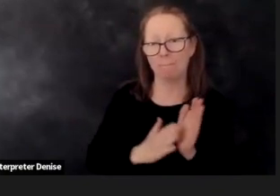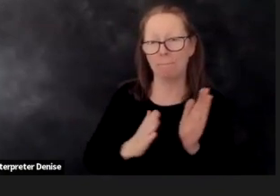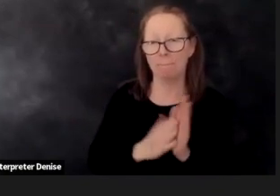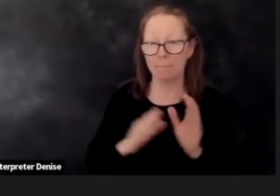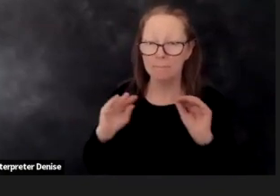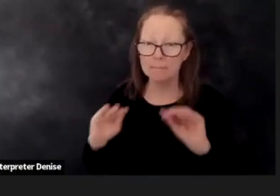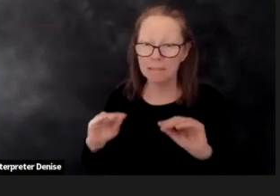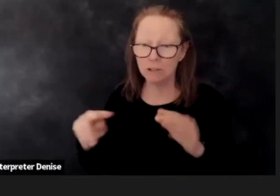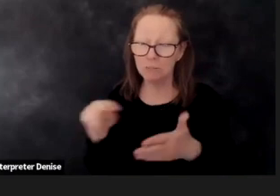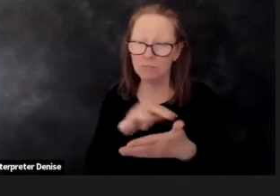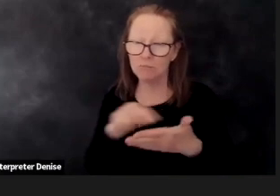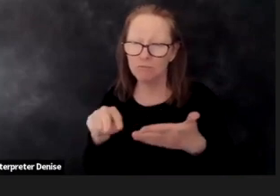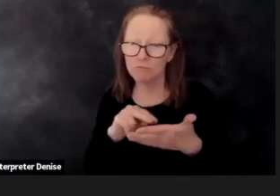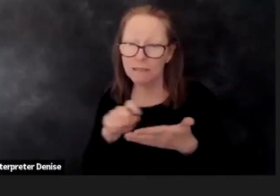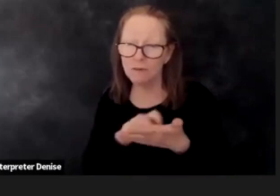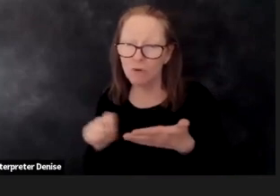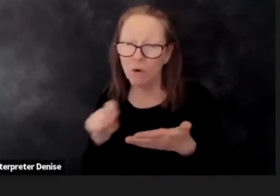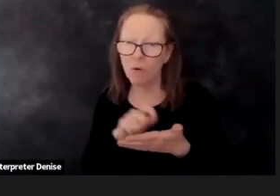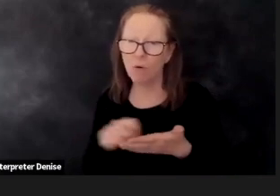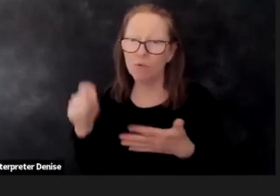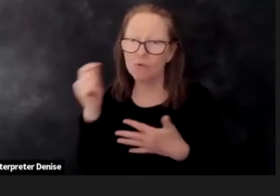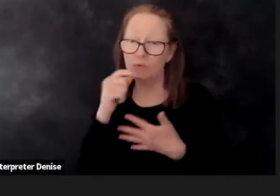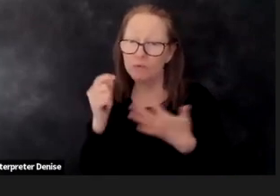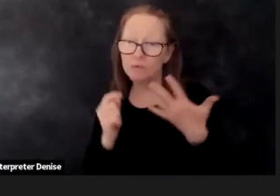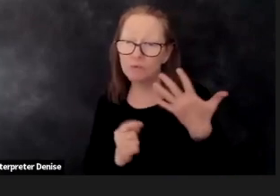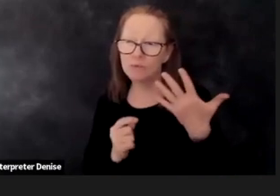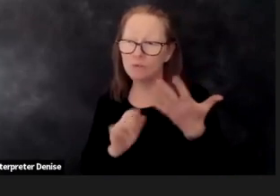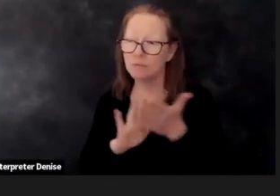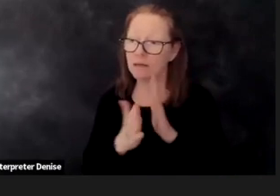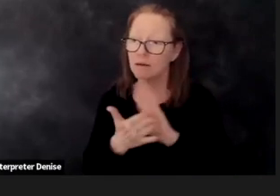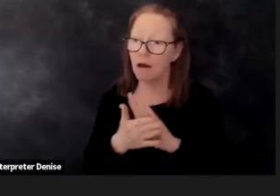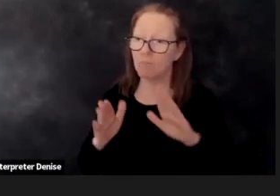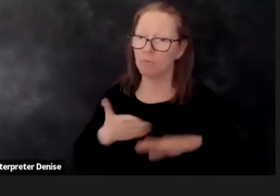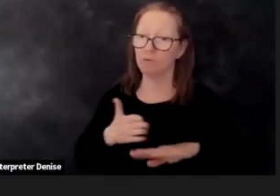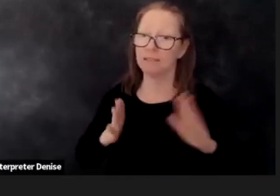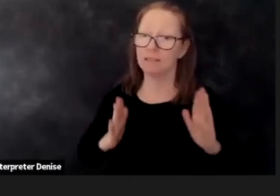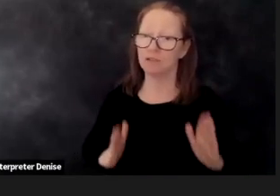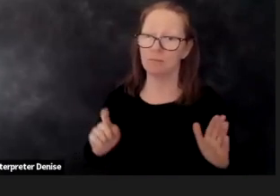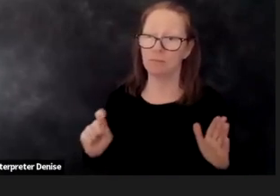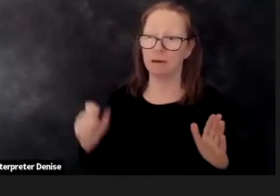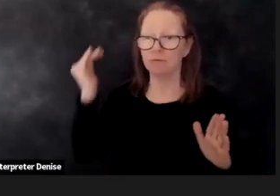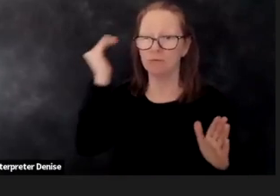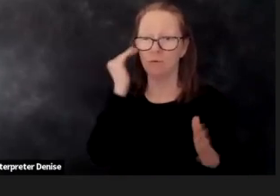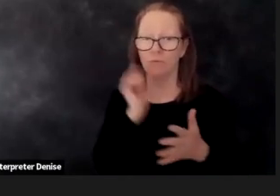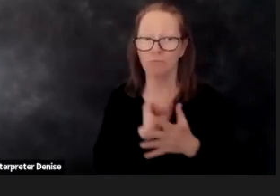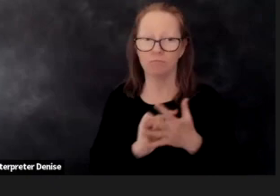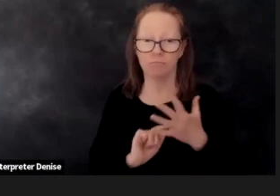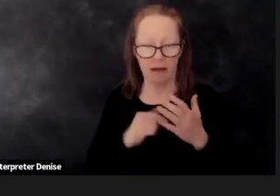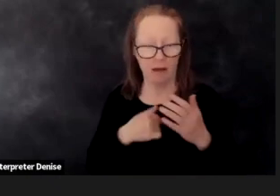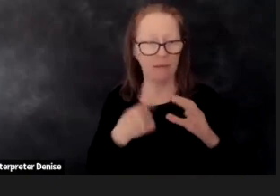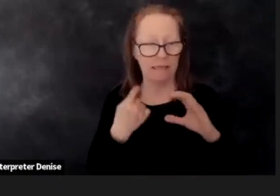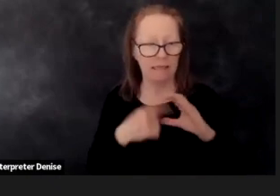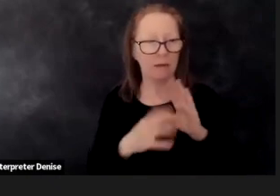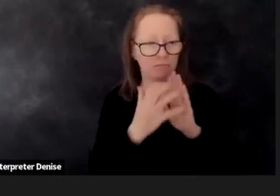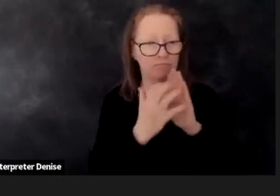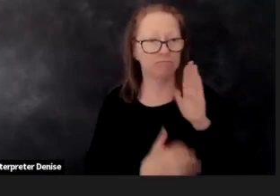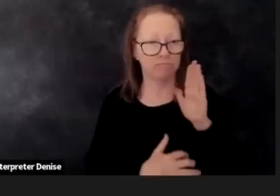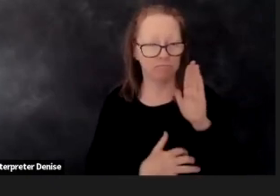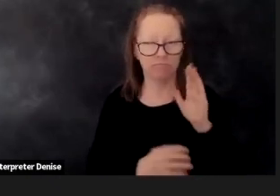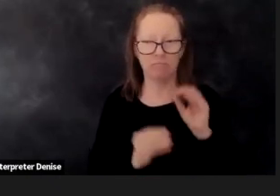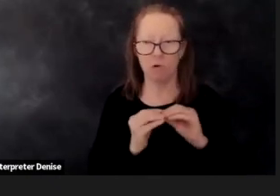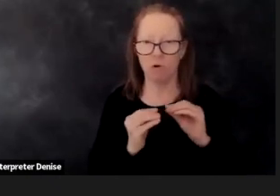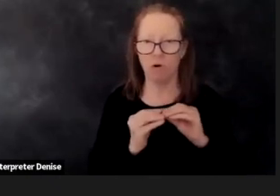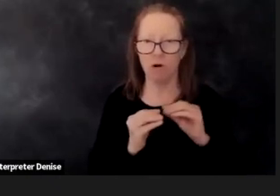notes and things of that nature. I will email more information in detail, but I really would